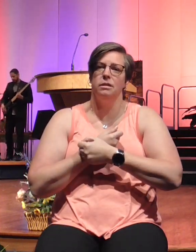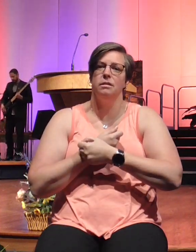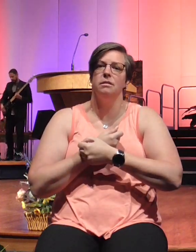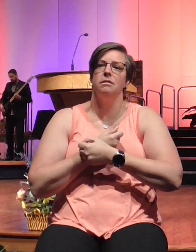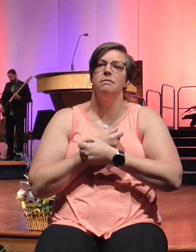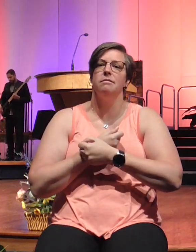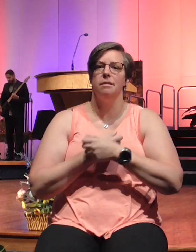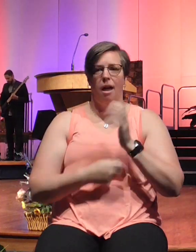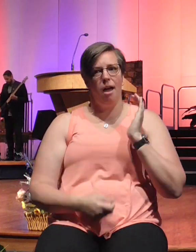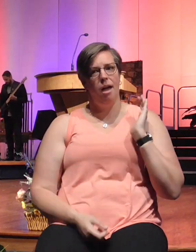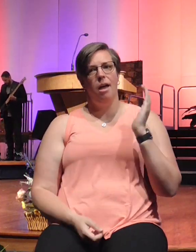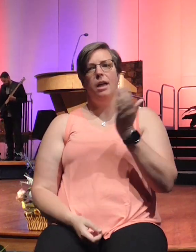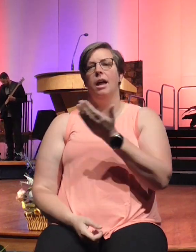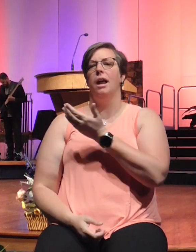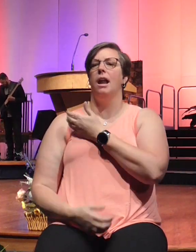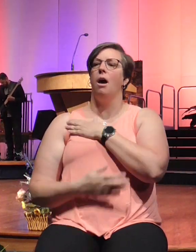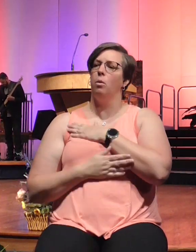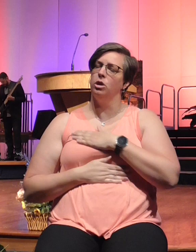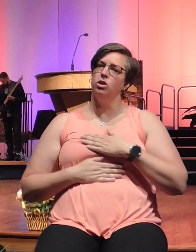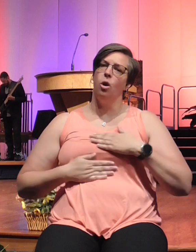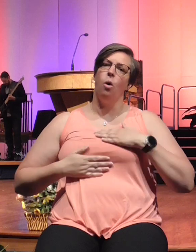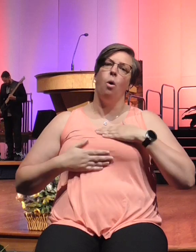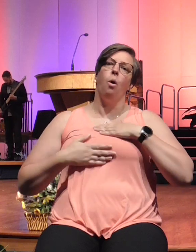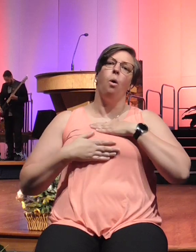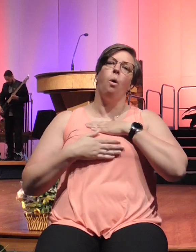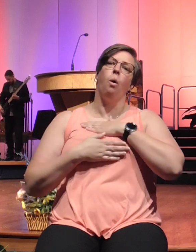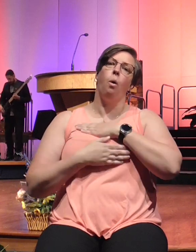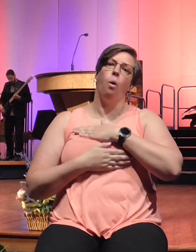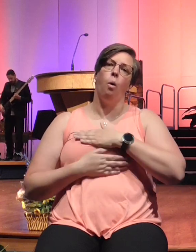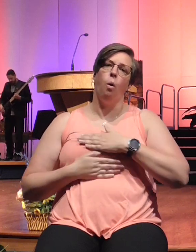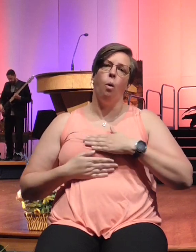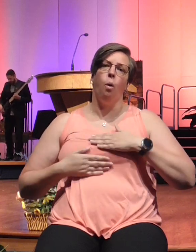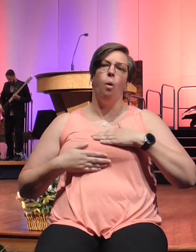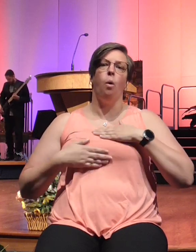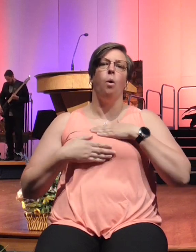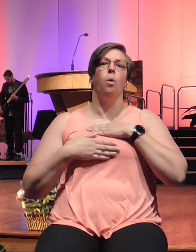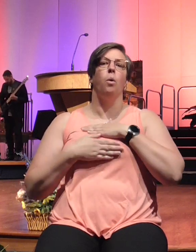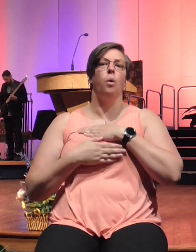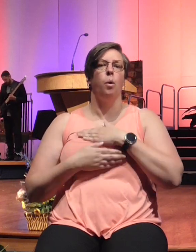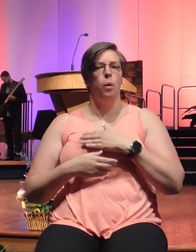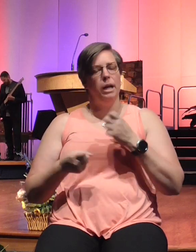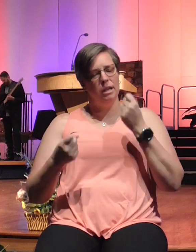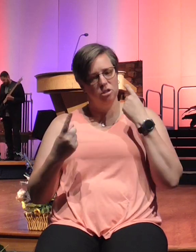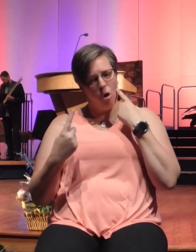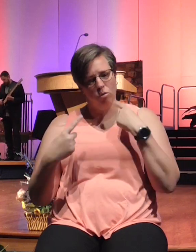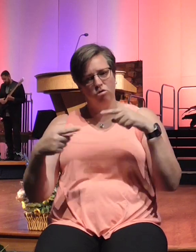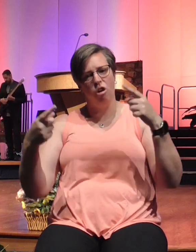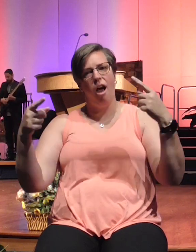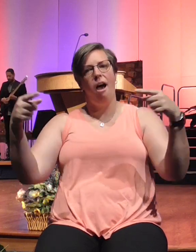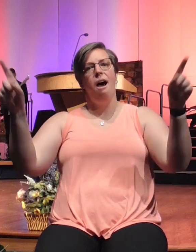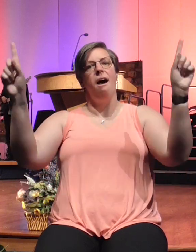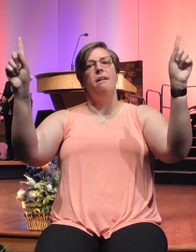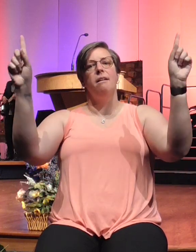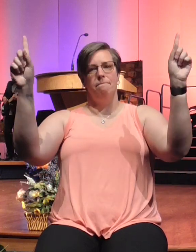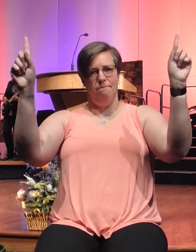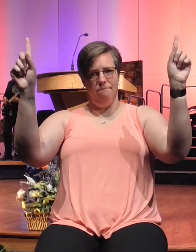Let our joy be so triumphant that